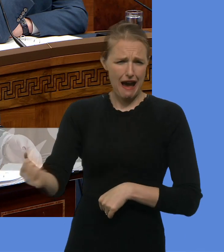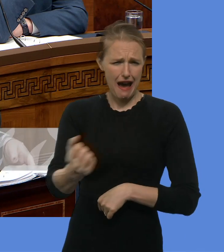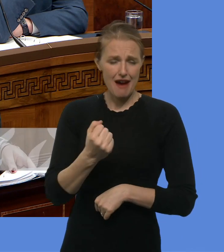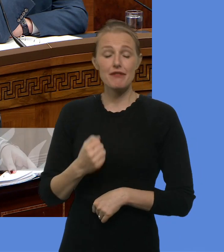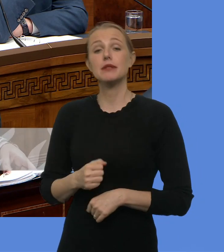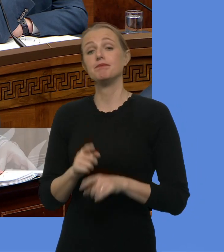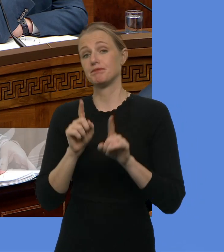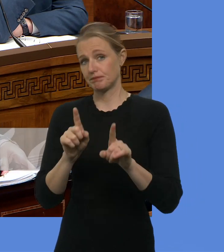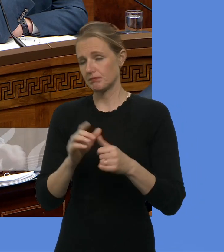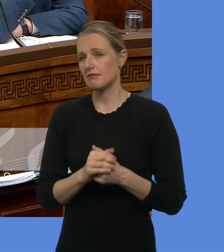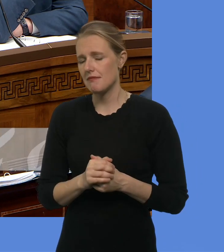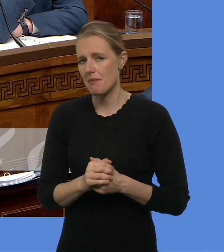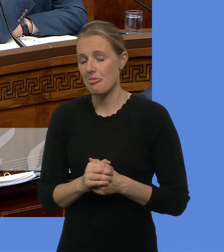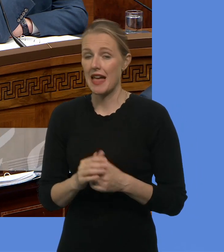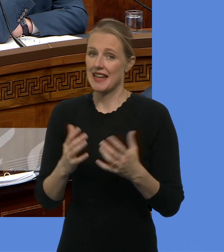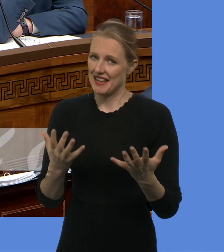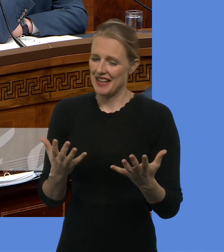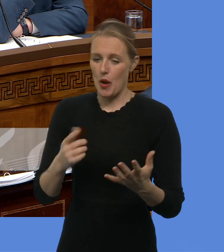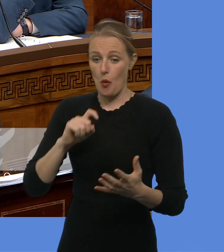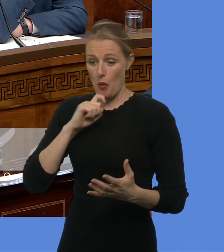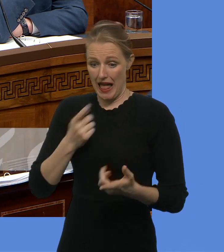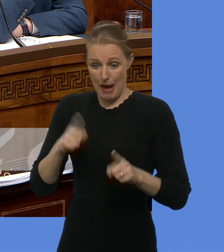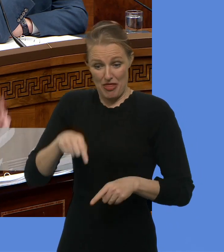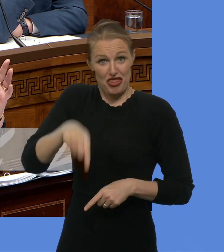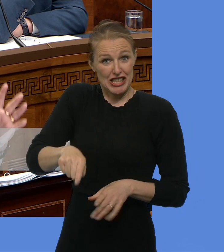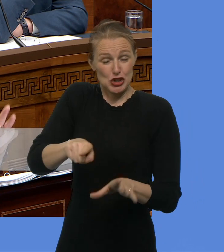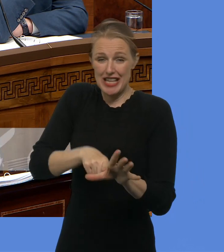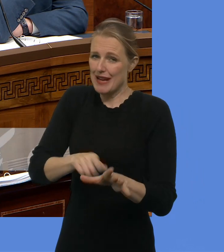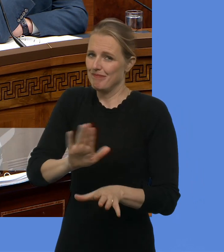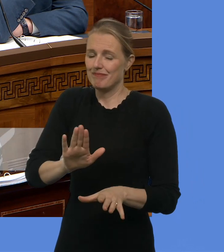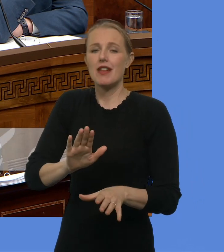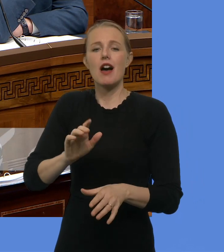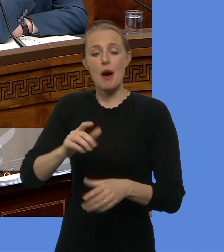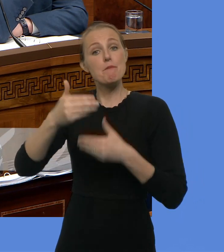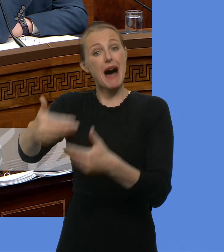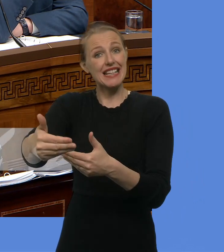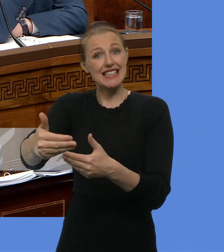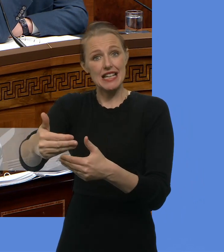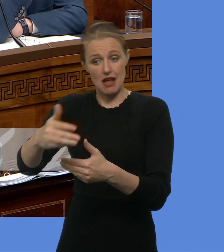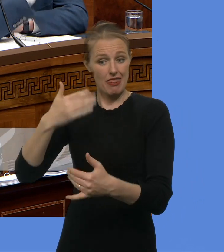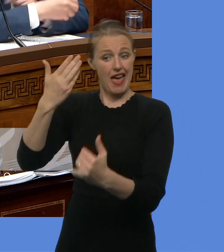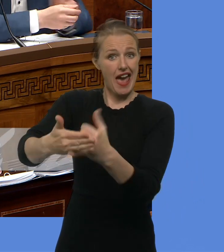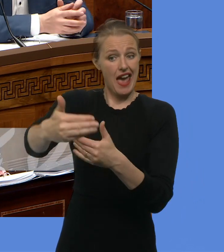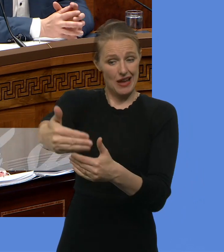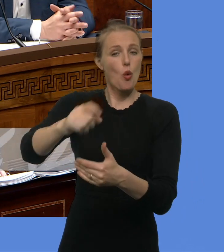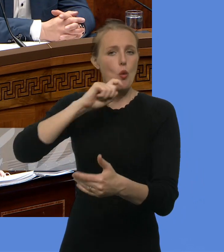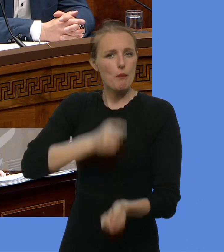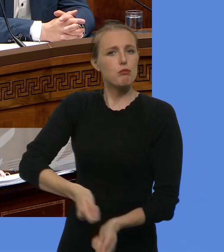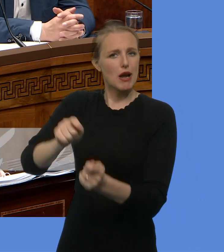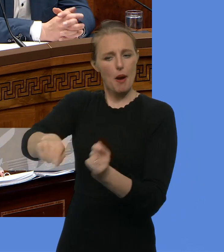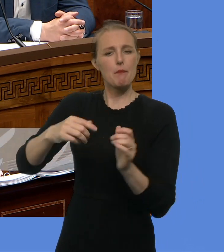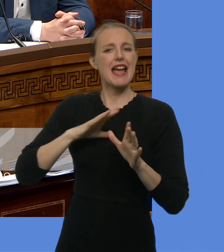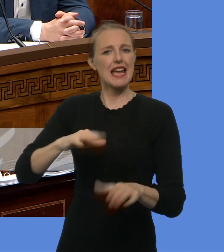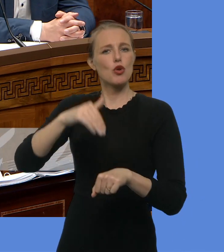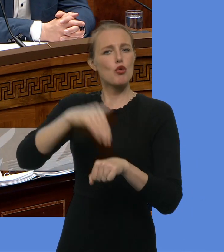officials somewhat, I think, to manage to bring it in the later half of this year, but it will be in the later half of this mandate. It is absolutely the case that what